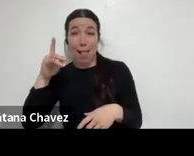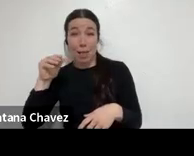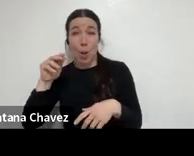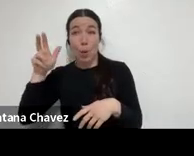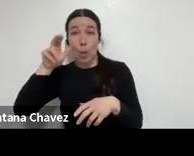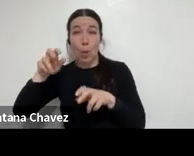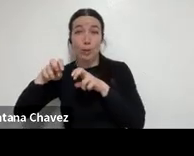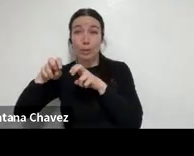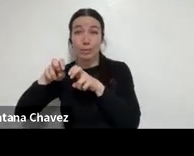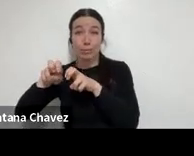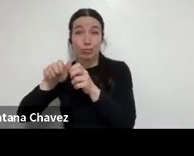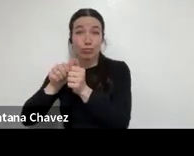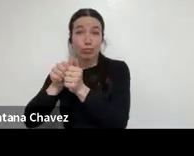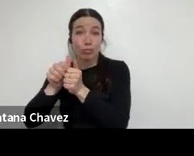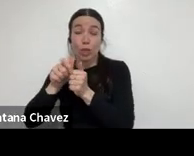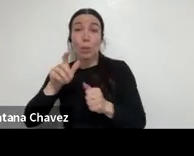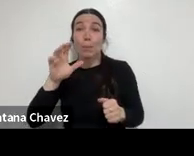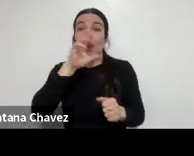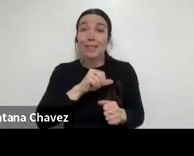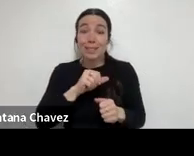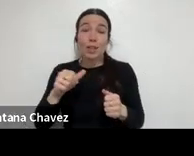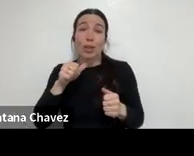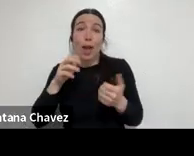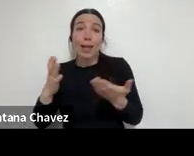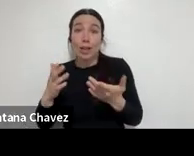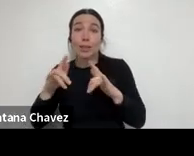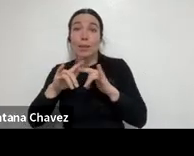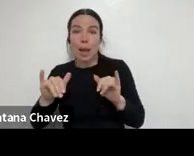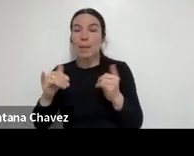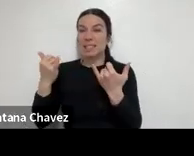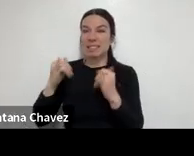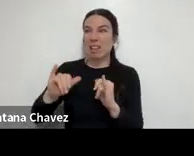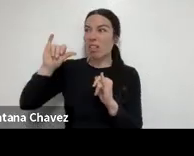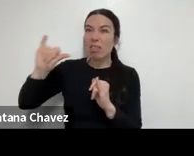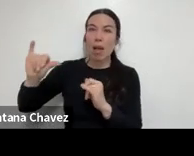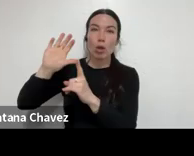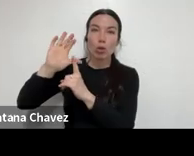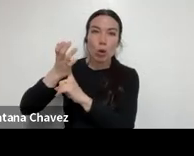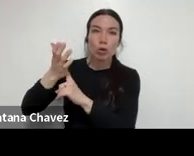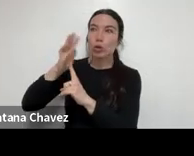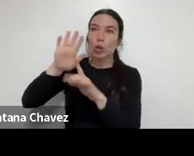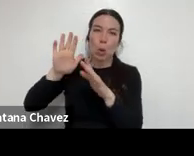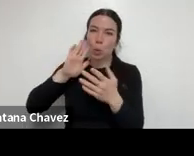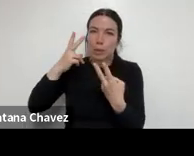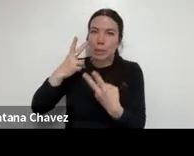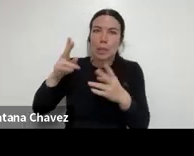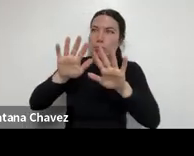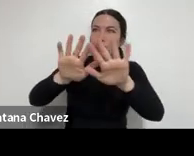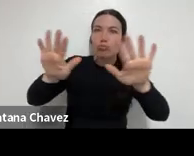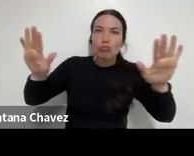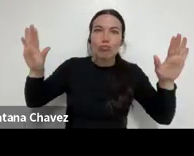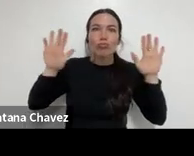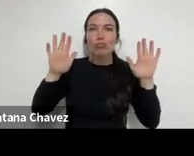to live this kind of very active cultural life of the city, um, with its